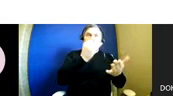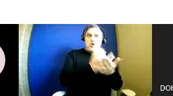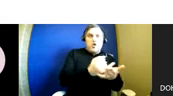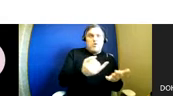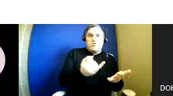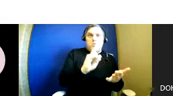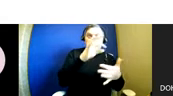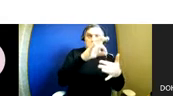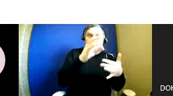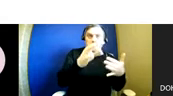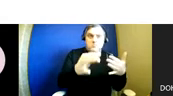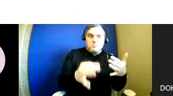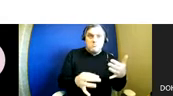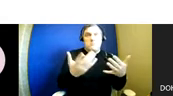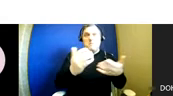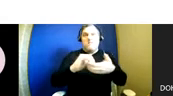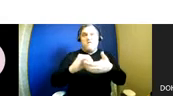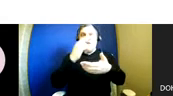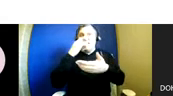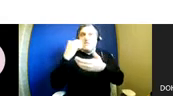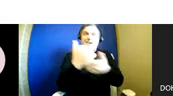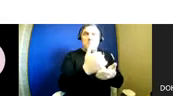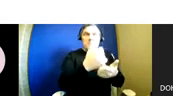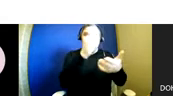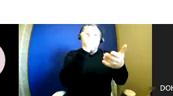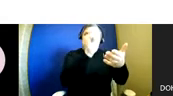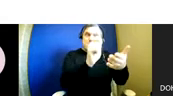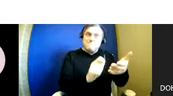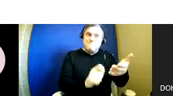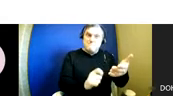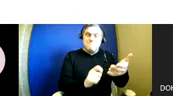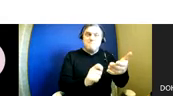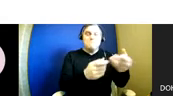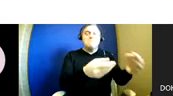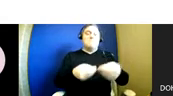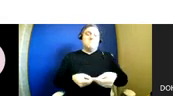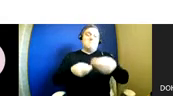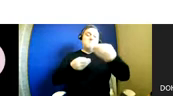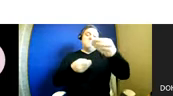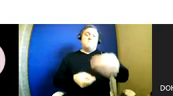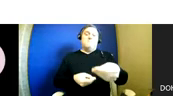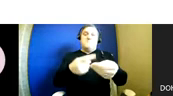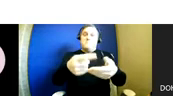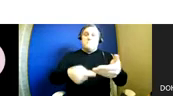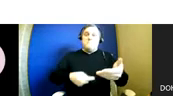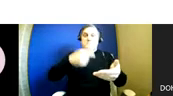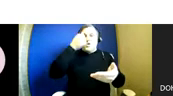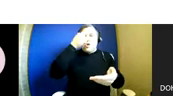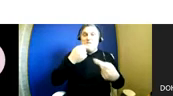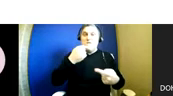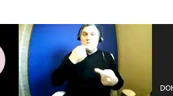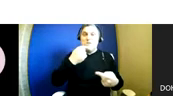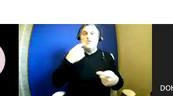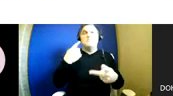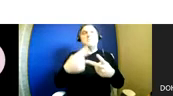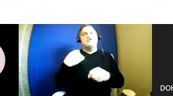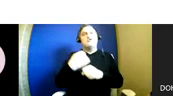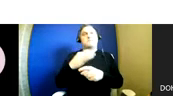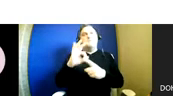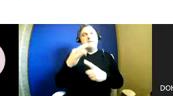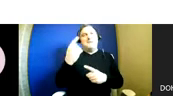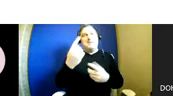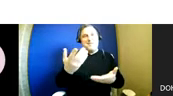get the support from somebody else if they need to fill that out, and then we've got that to look at with the information that the GP's passed on as well.